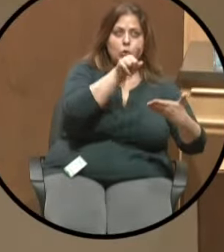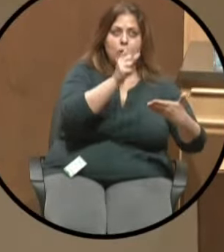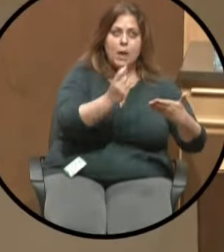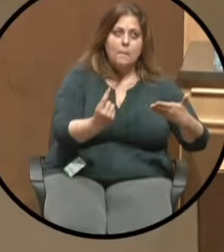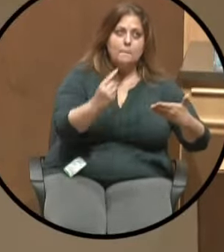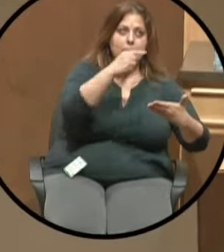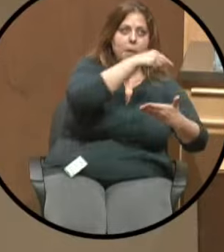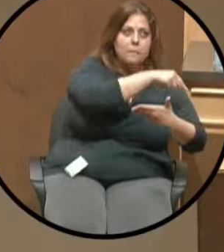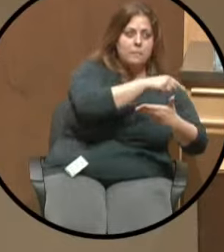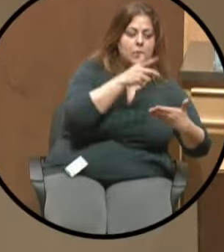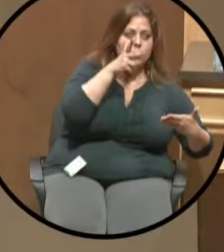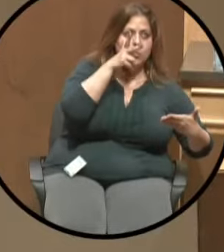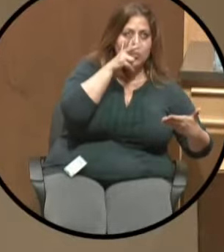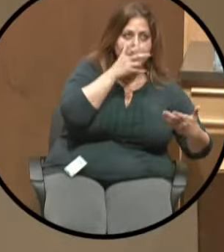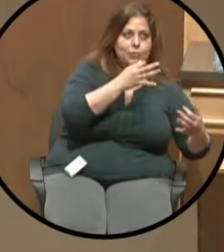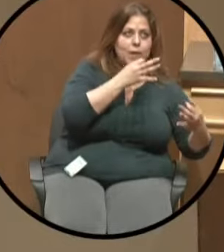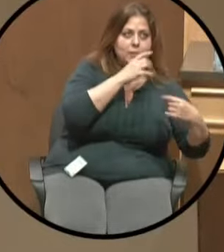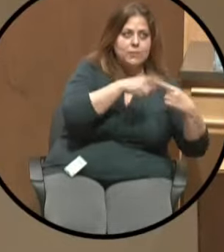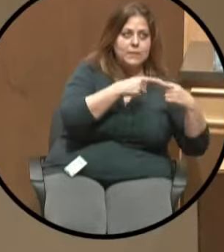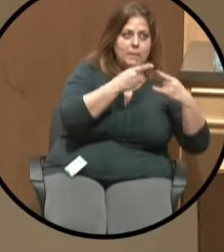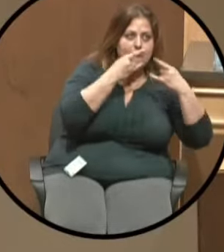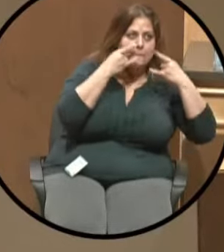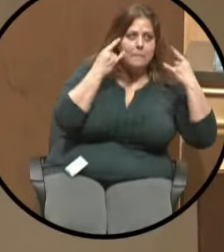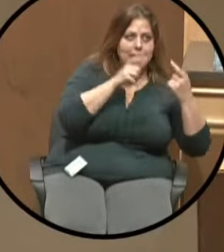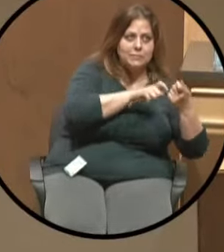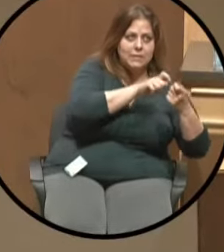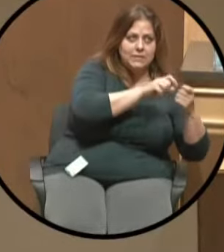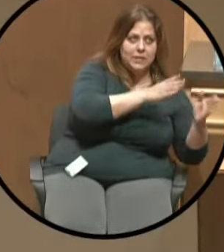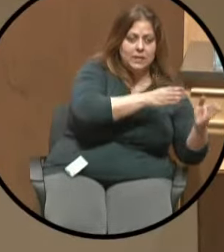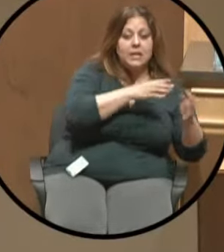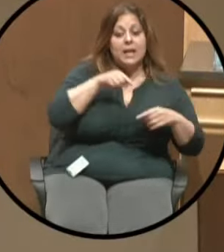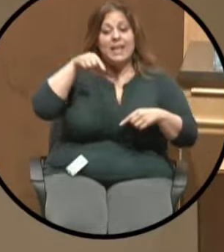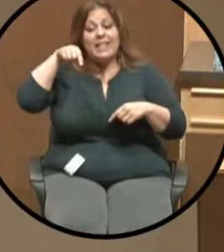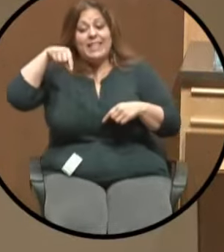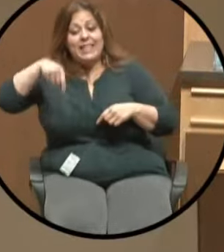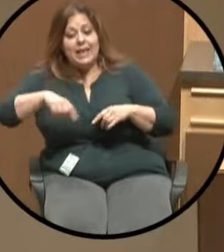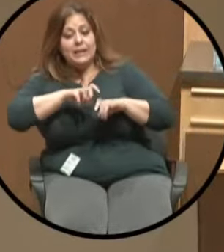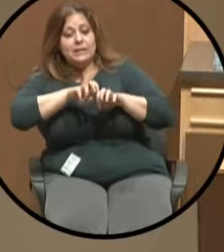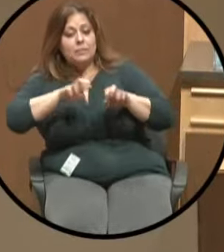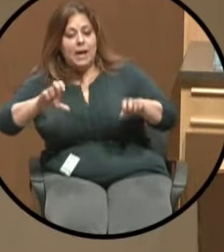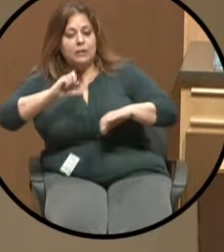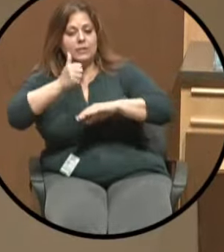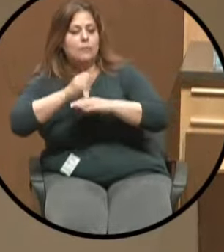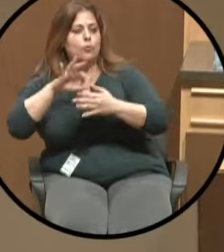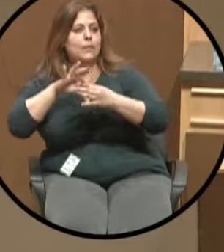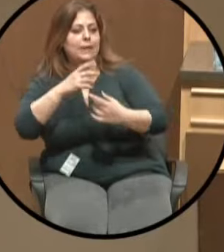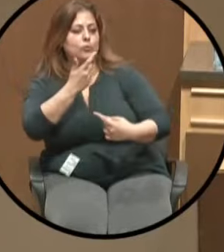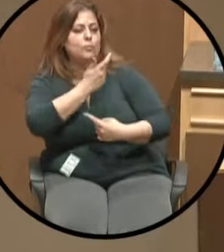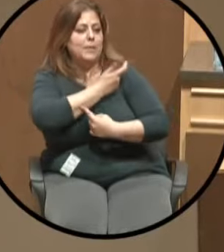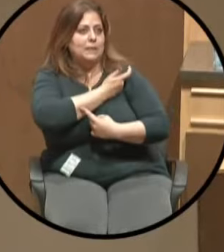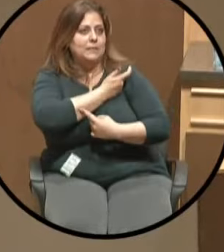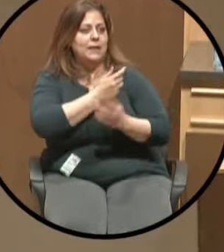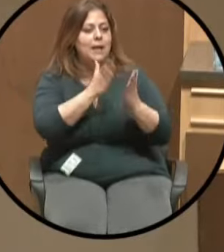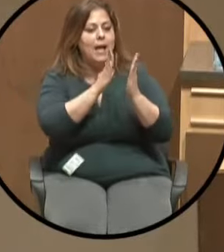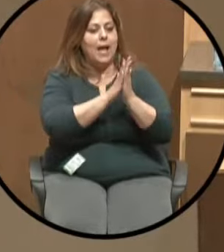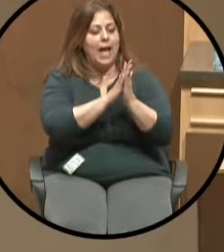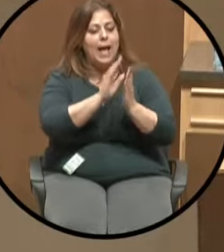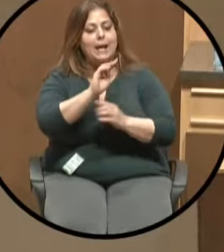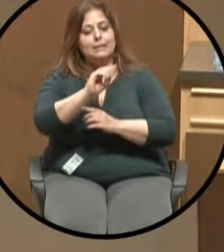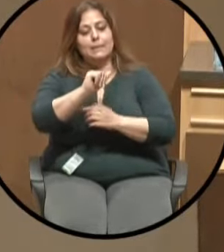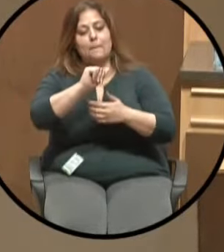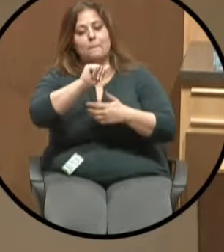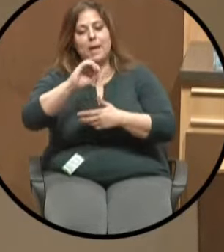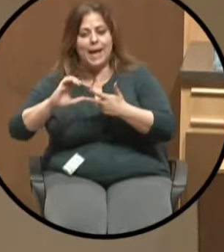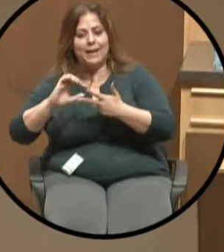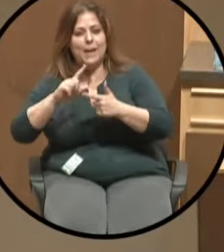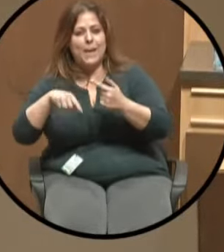listen to what the experts had to say about masks. But this panel was around the vaccine. Ask MAC about the vaccine.